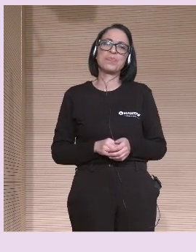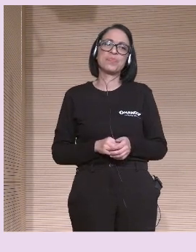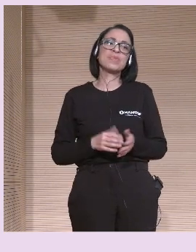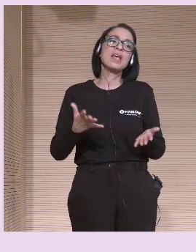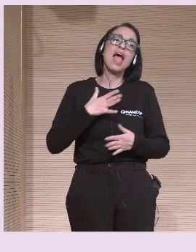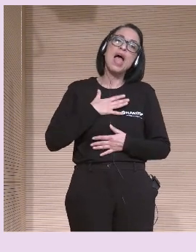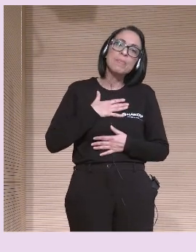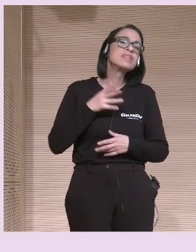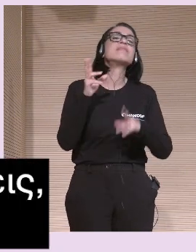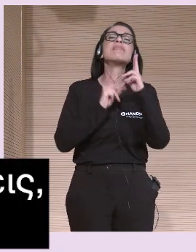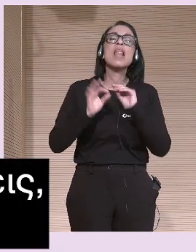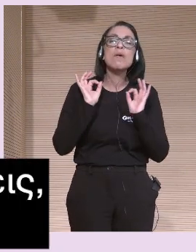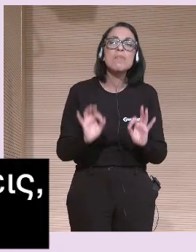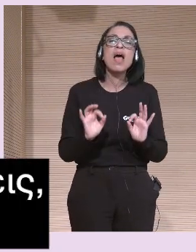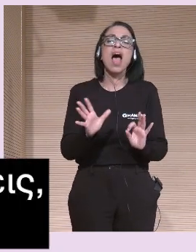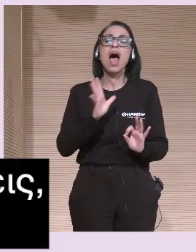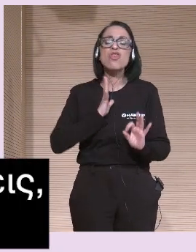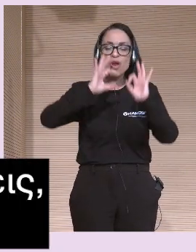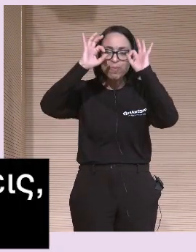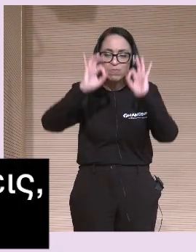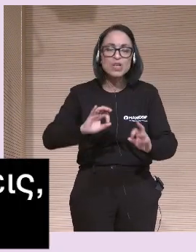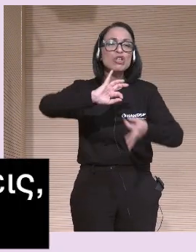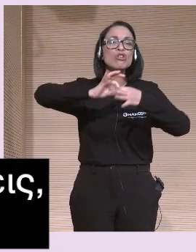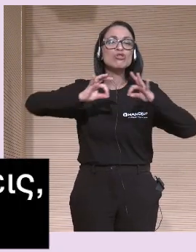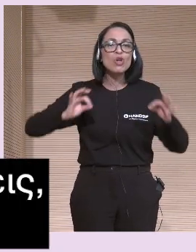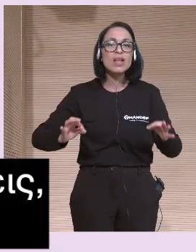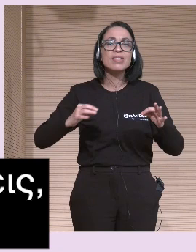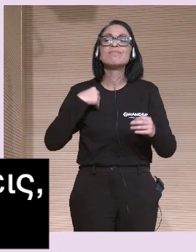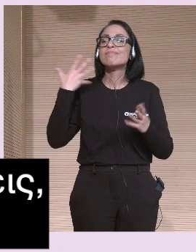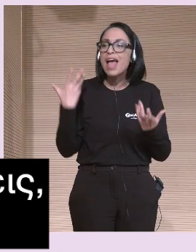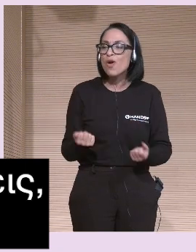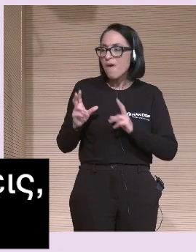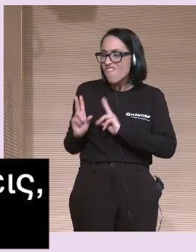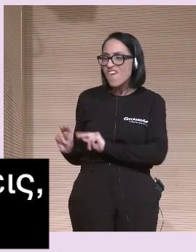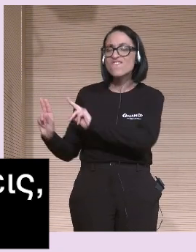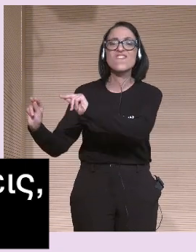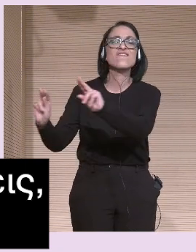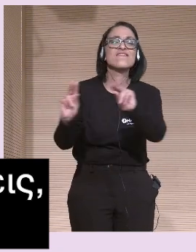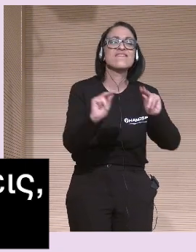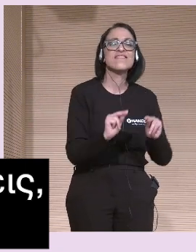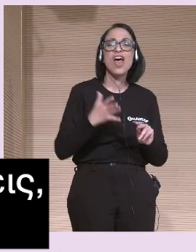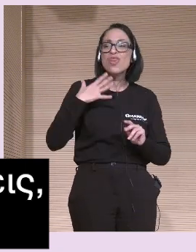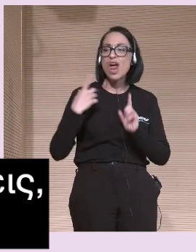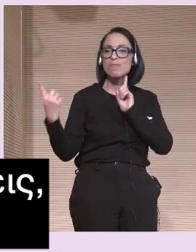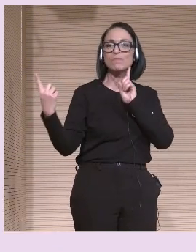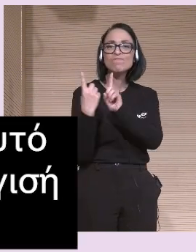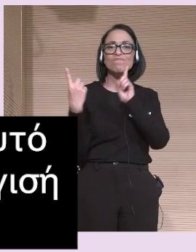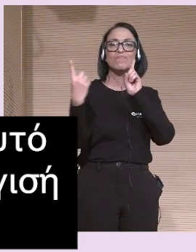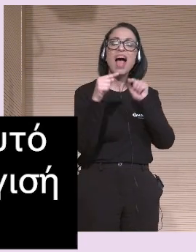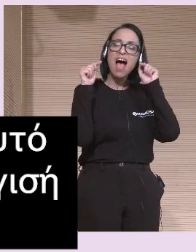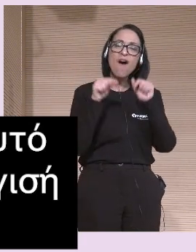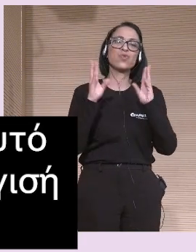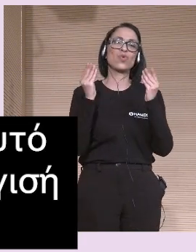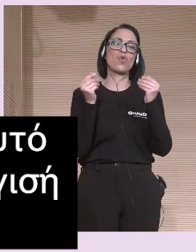things we have in common. Actually, normally we can, on a one-to-one level, I think we can sort of diffuse and deal with those conversations. It remains